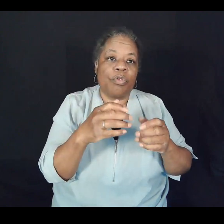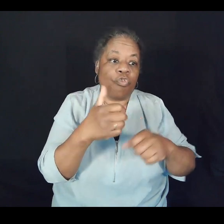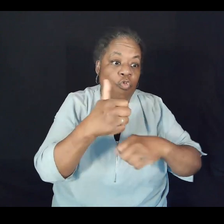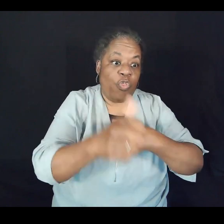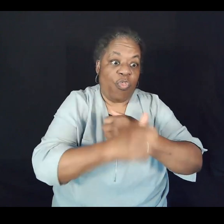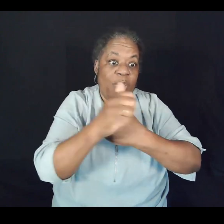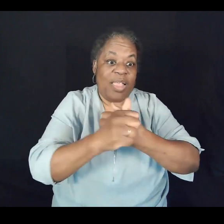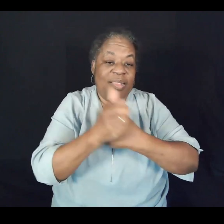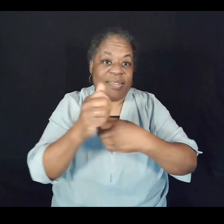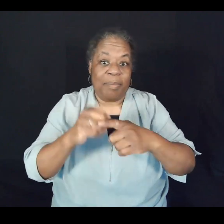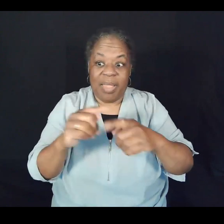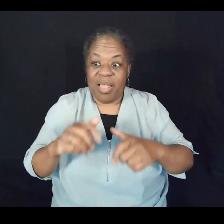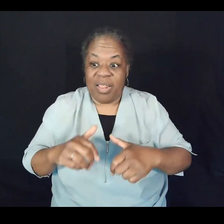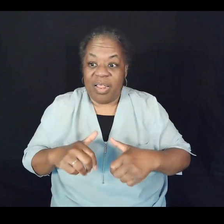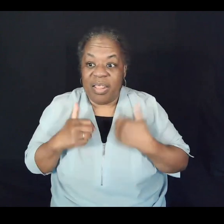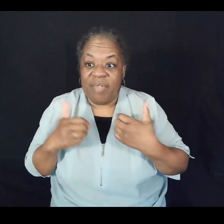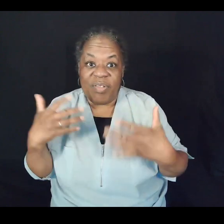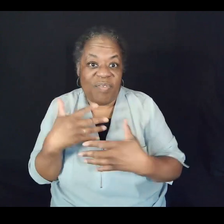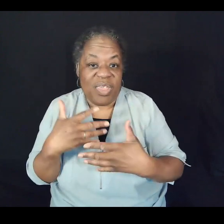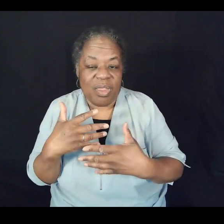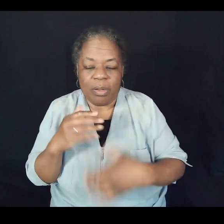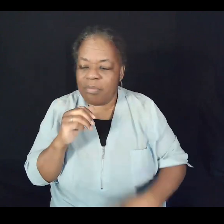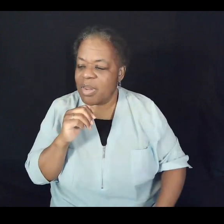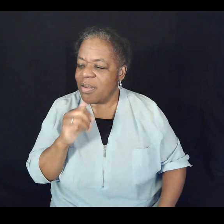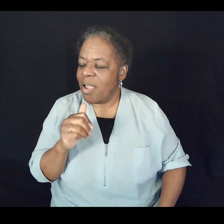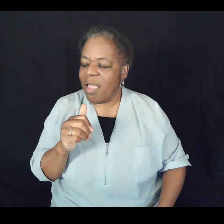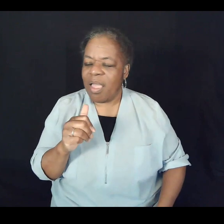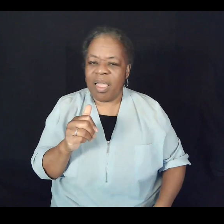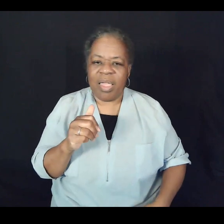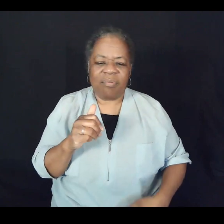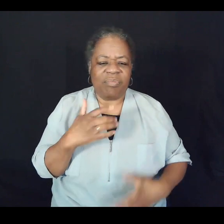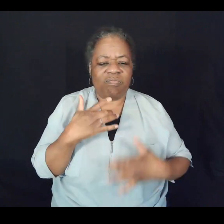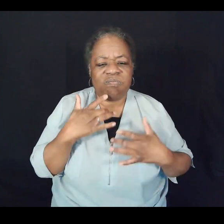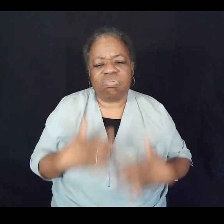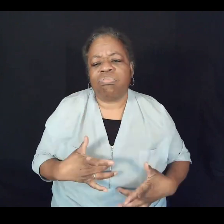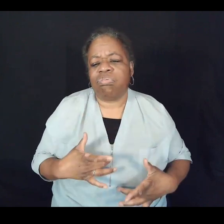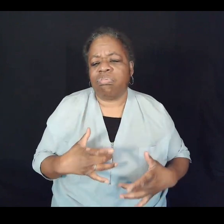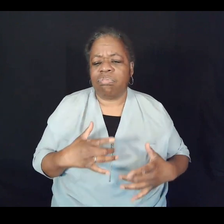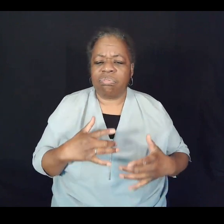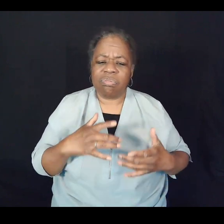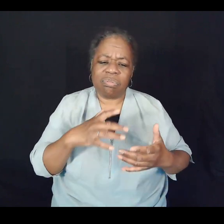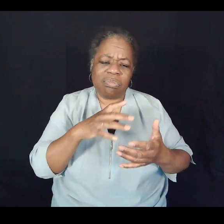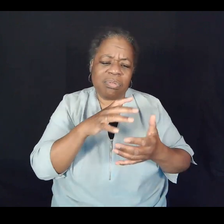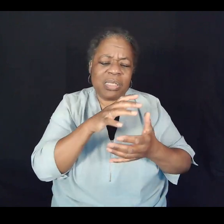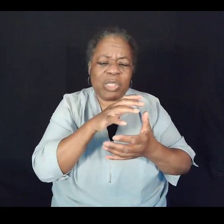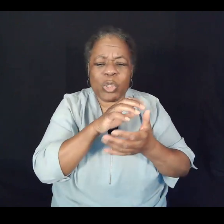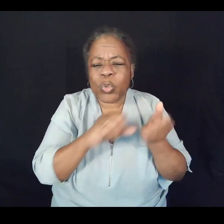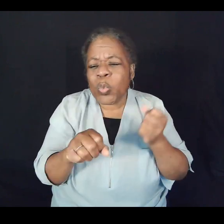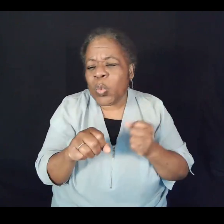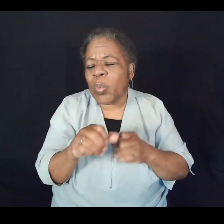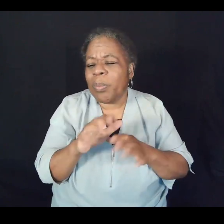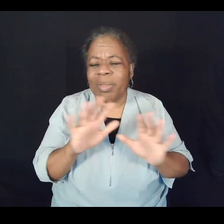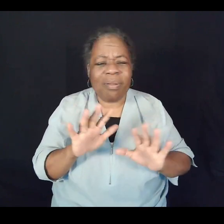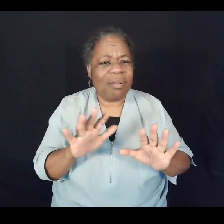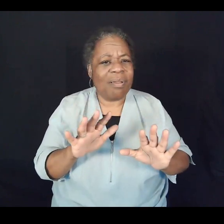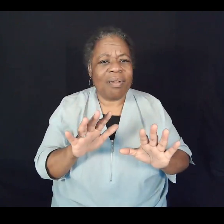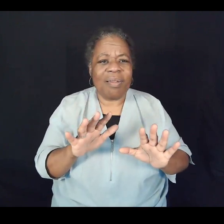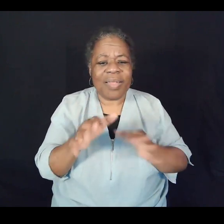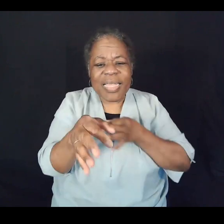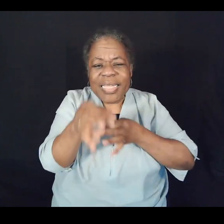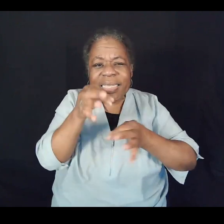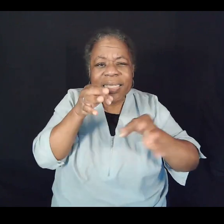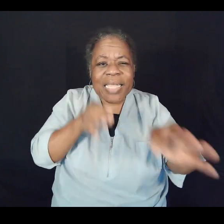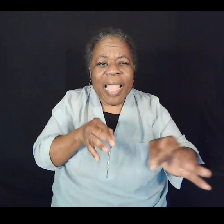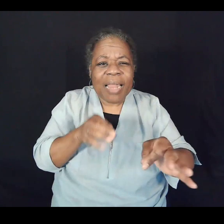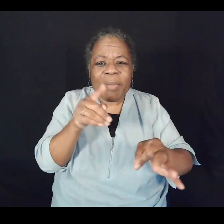fear. And let us not live with dread or doom. Instead, may you be encouraged